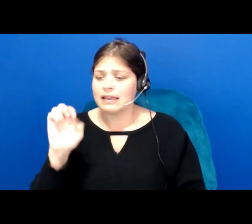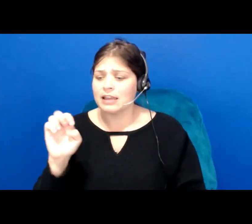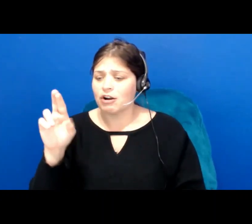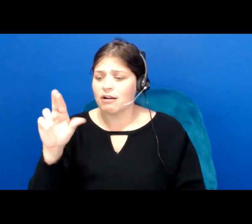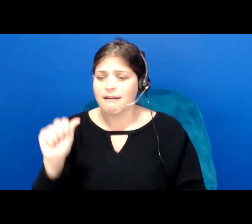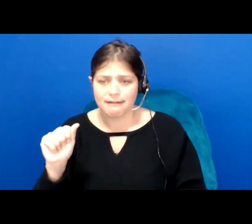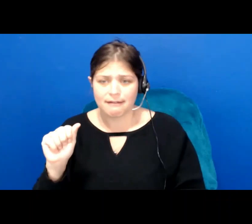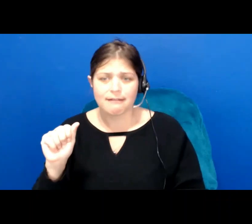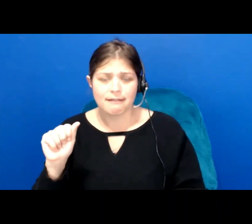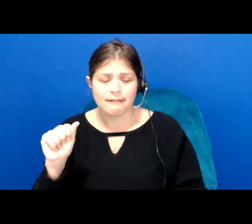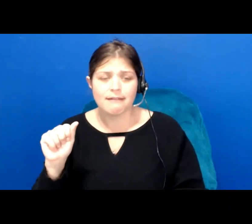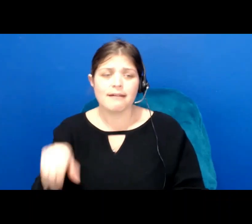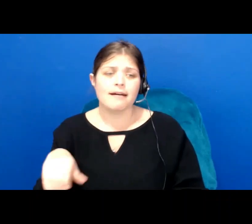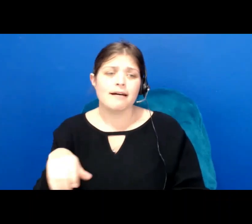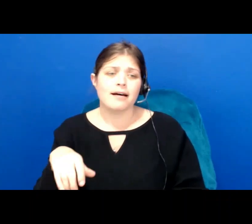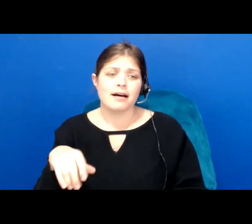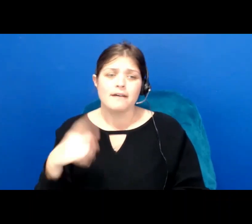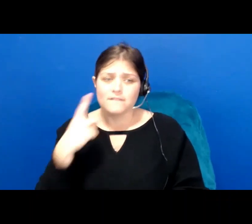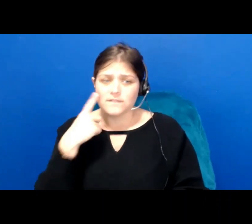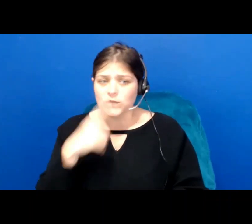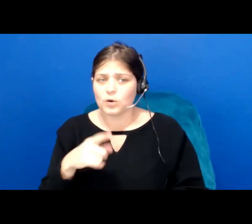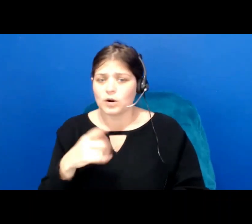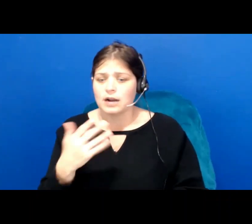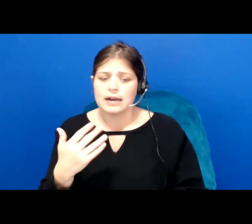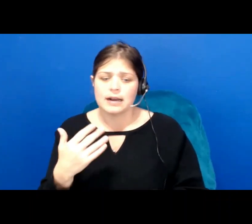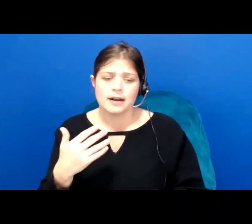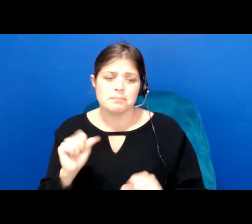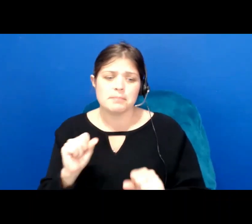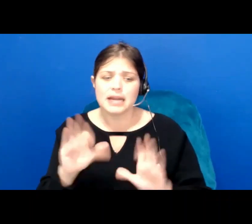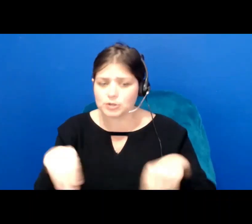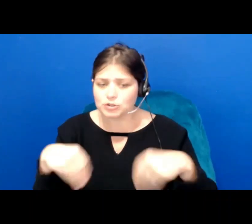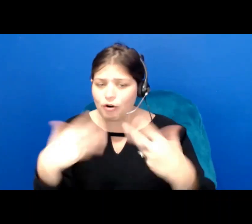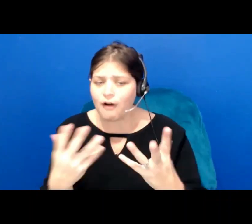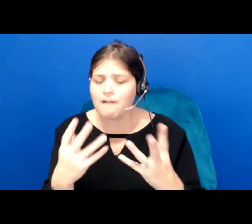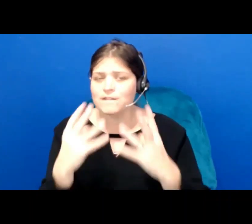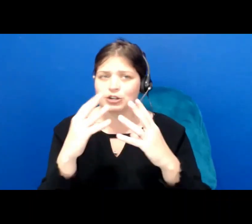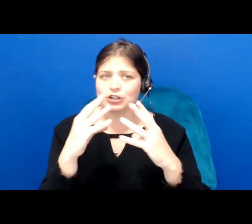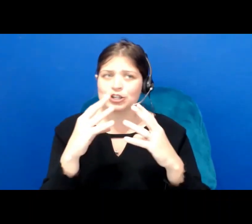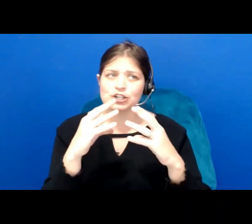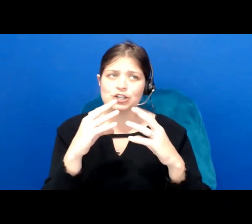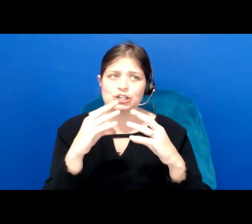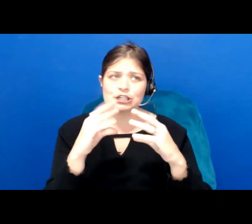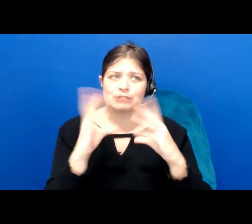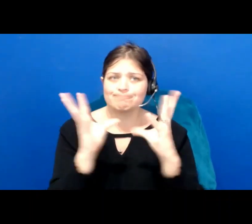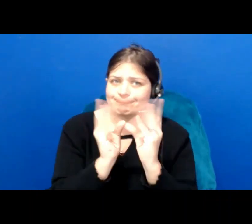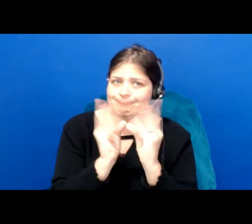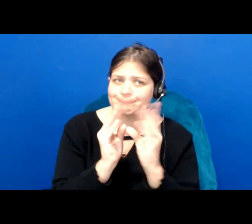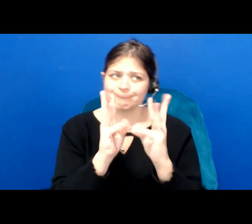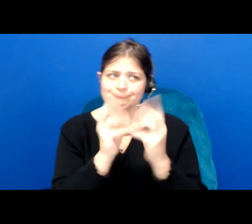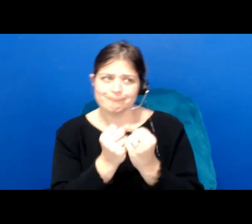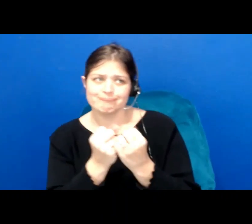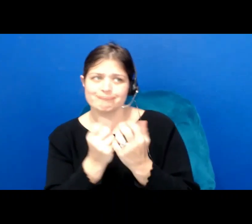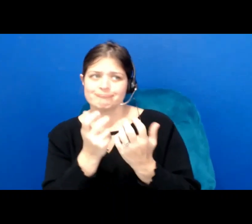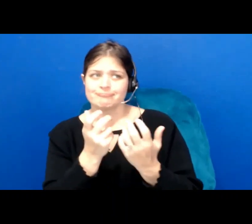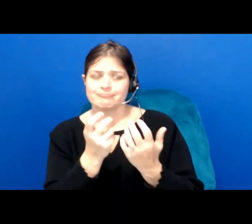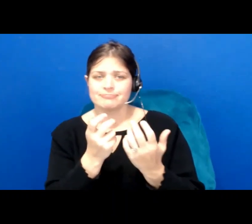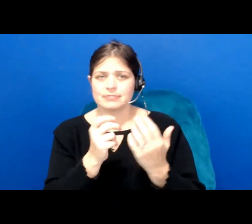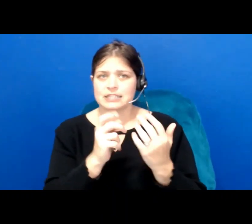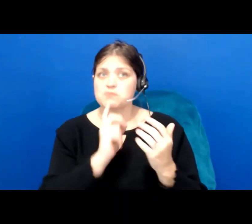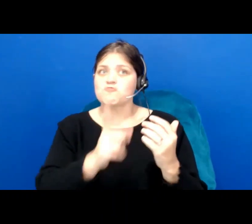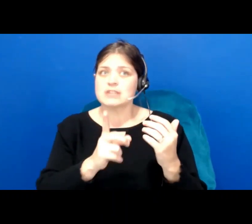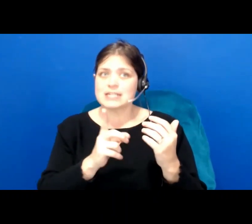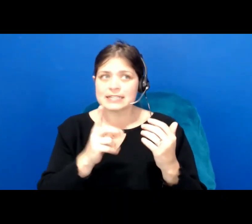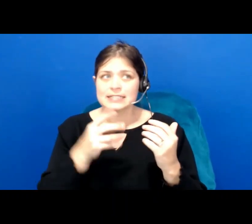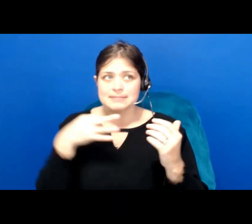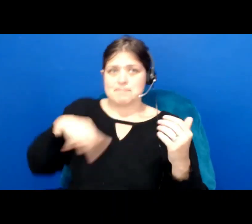again seeking to offer these sessions in a way that maximizes your